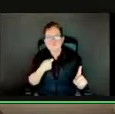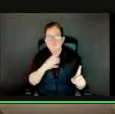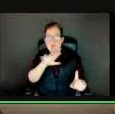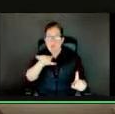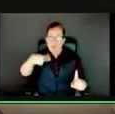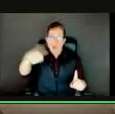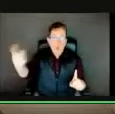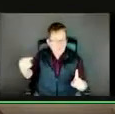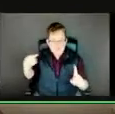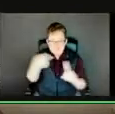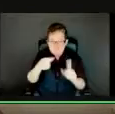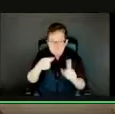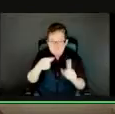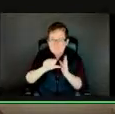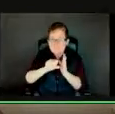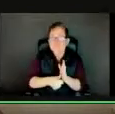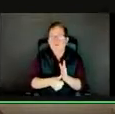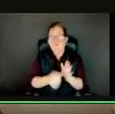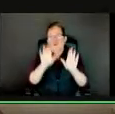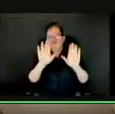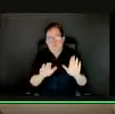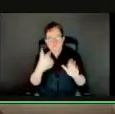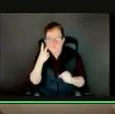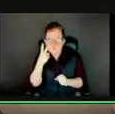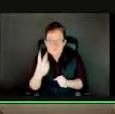want to make is that it would be great to see